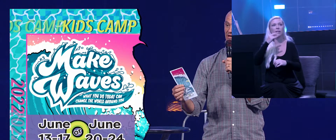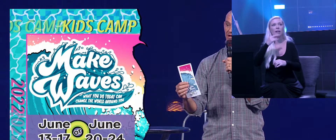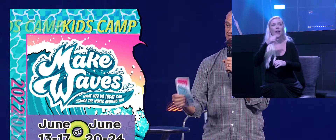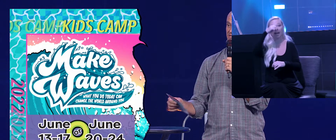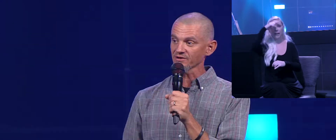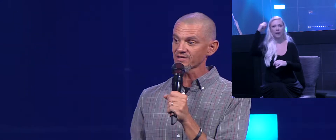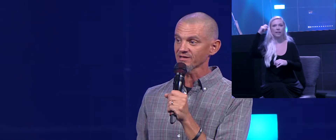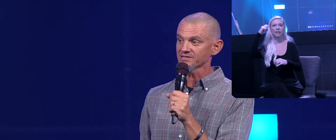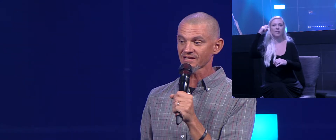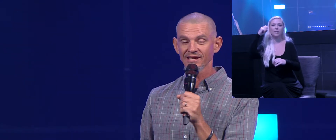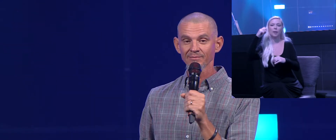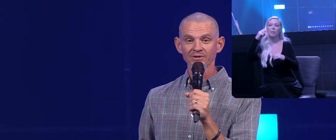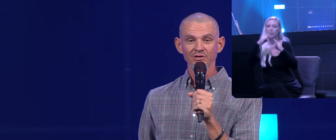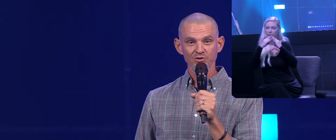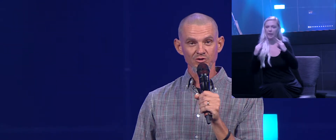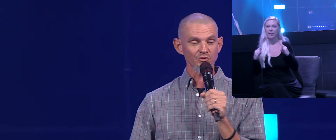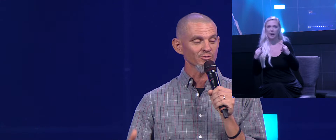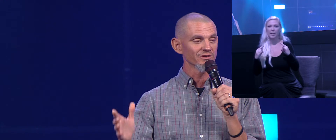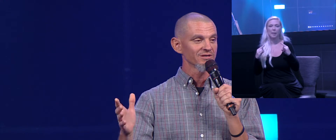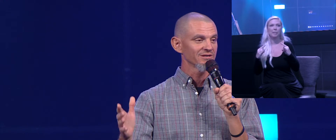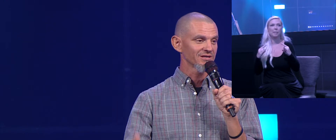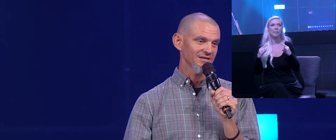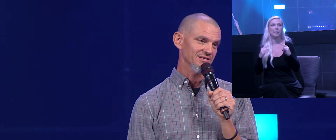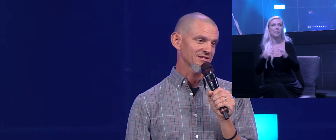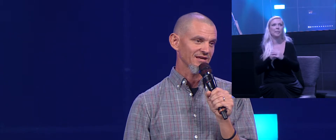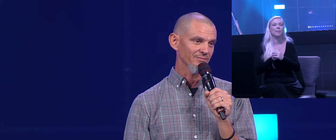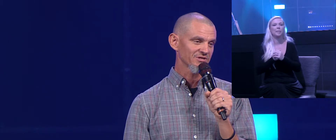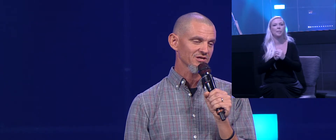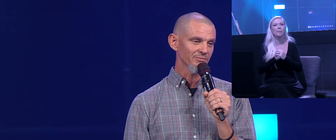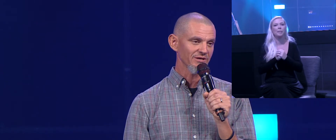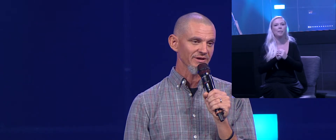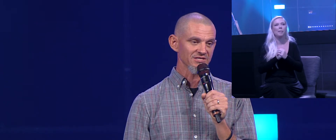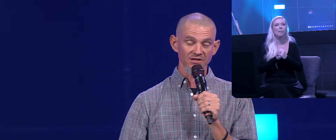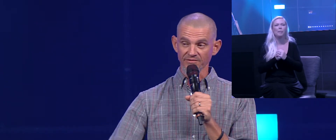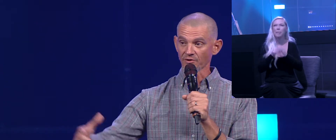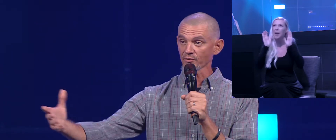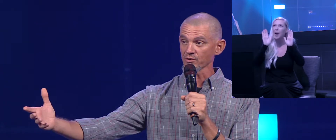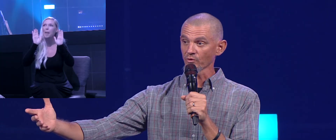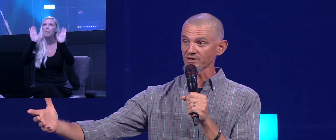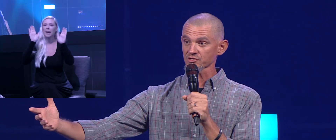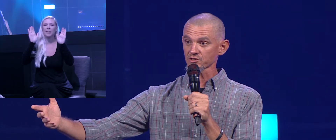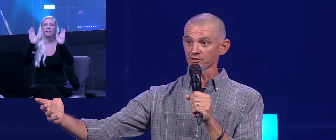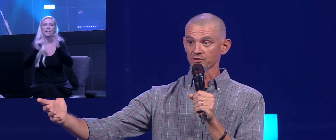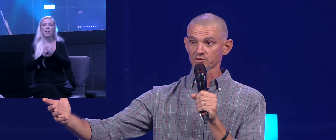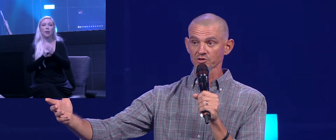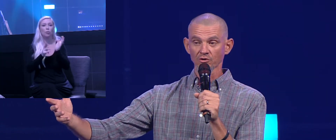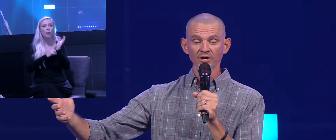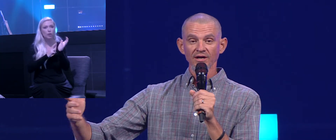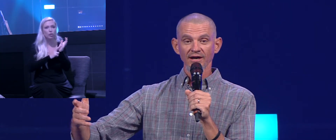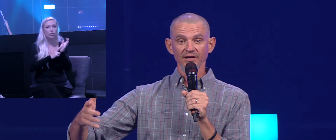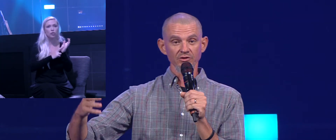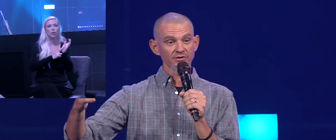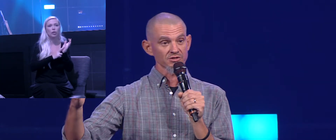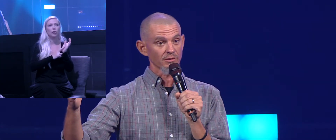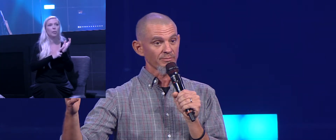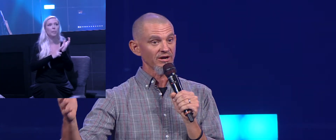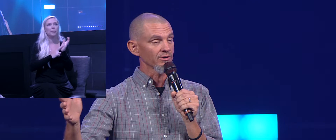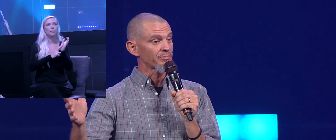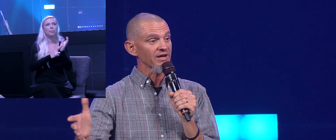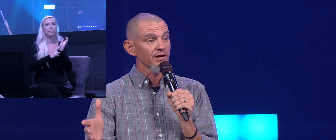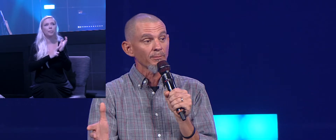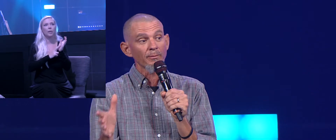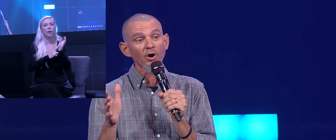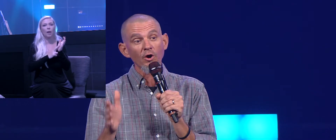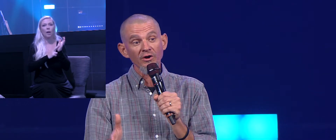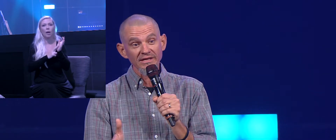community because their kids came to kids camp. It's going to be amazing. If you've already registered, you do so. There's a